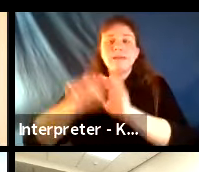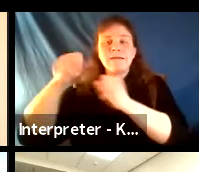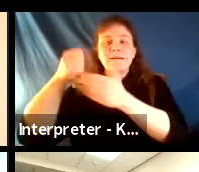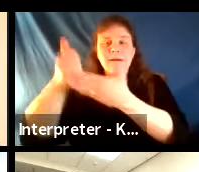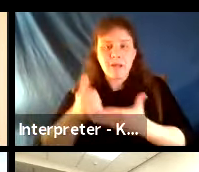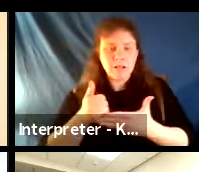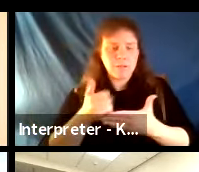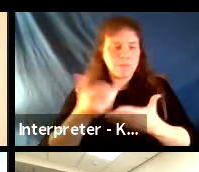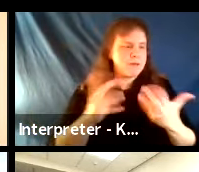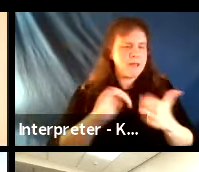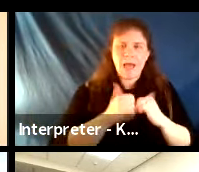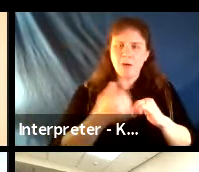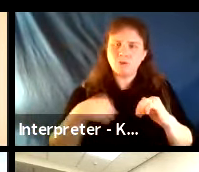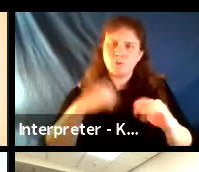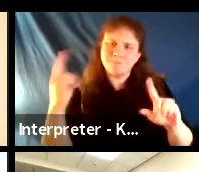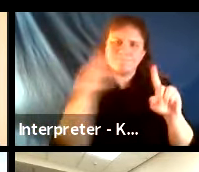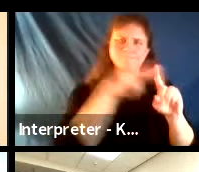kind of,